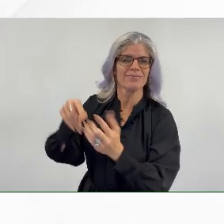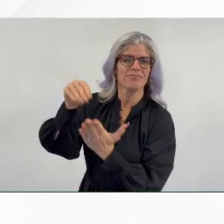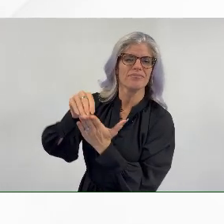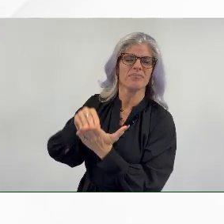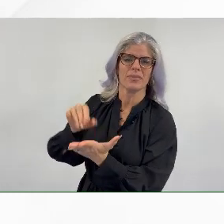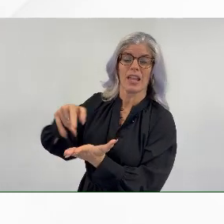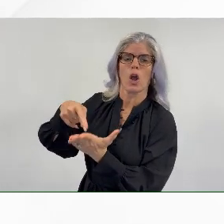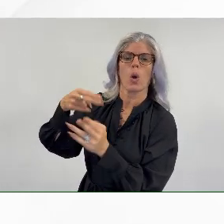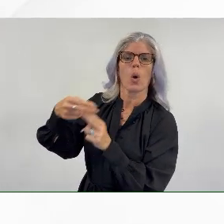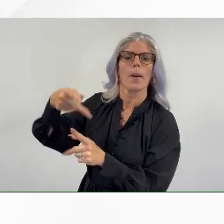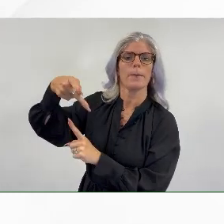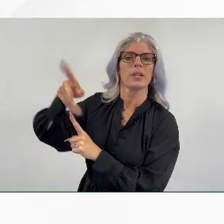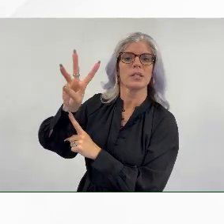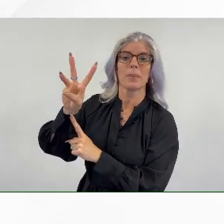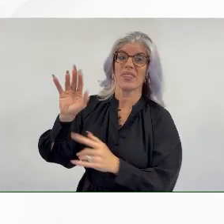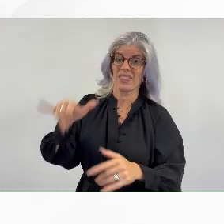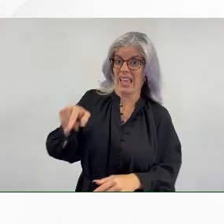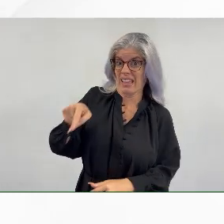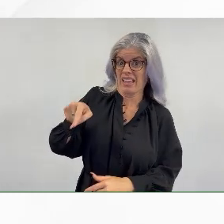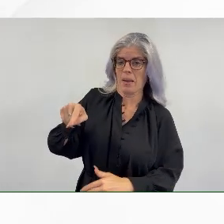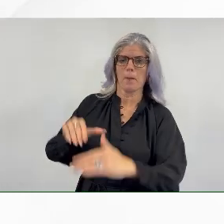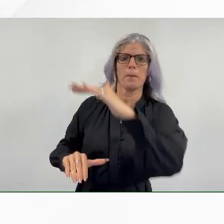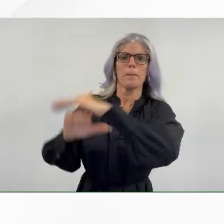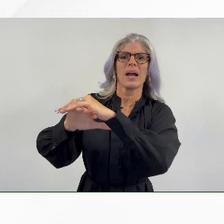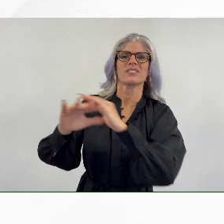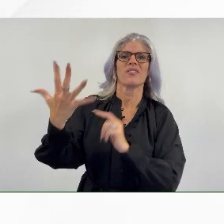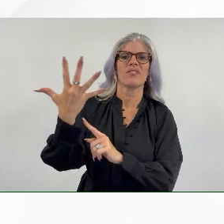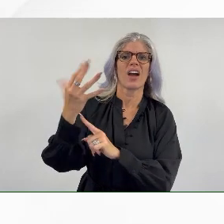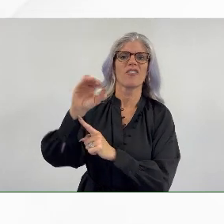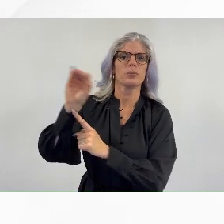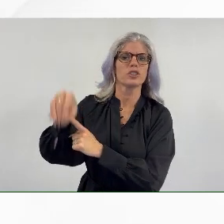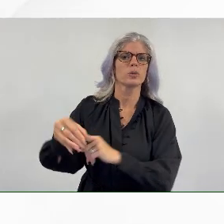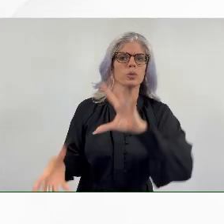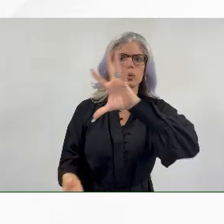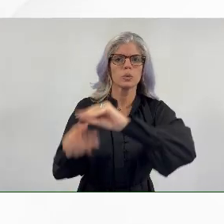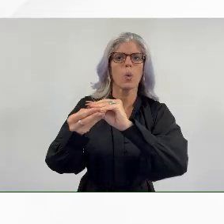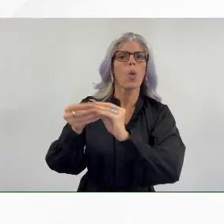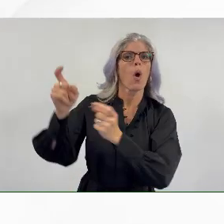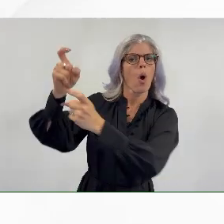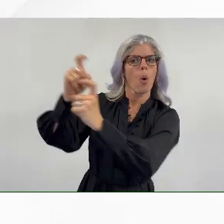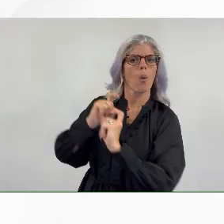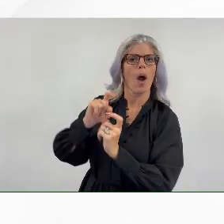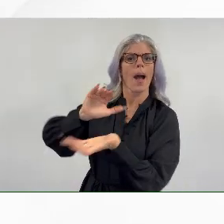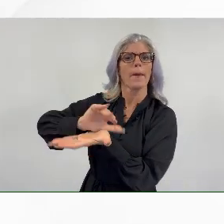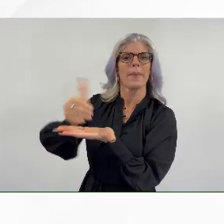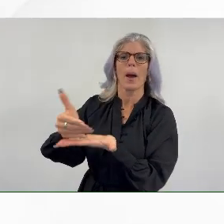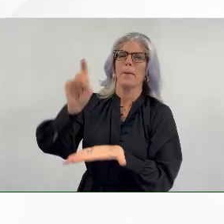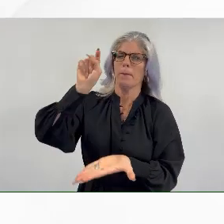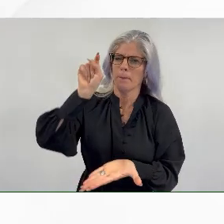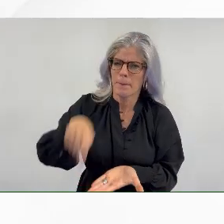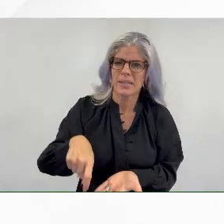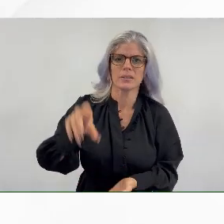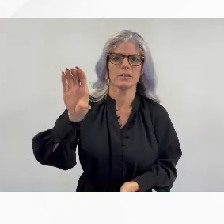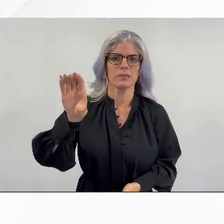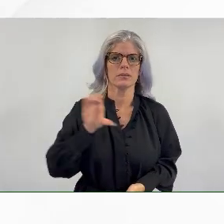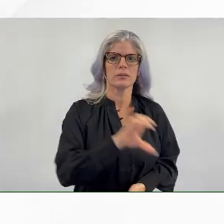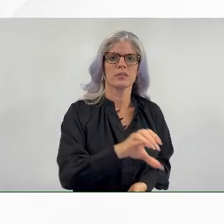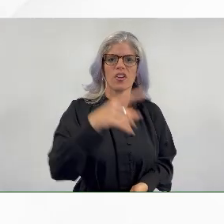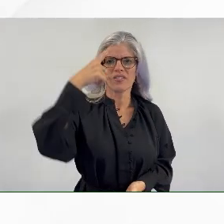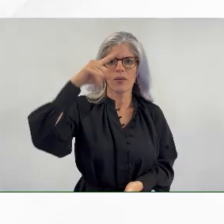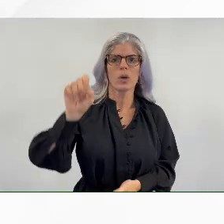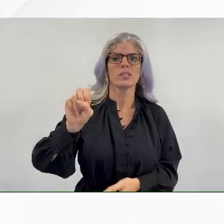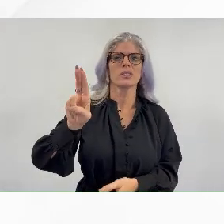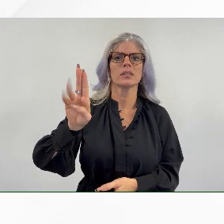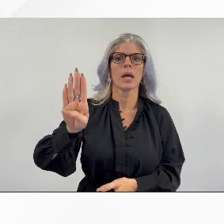of its request. Total award amount is the actual eligible PA project cost, including the non-federal share,